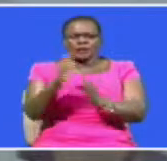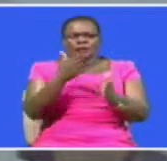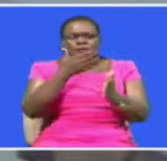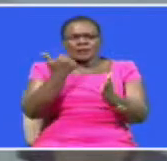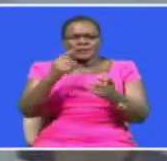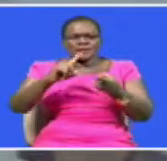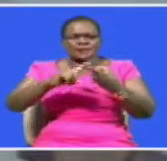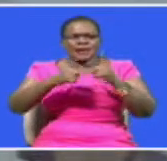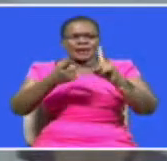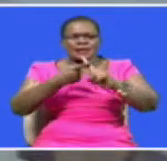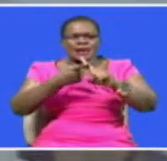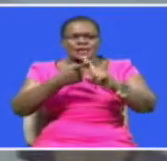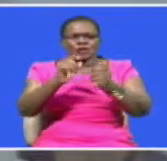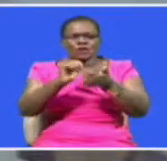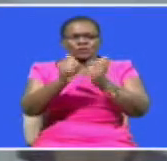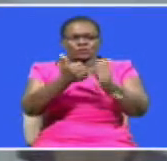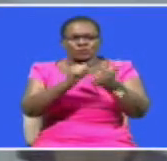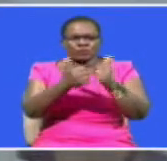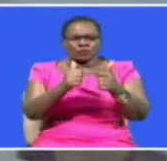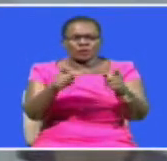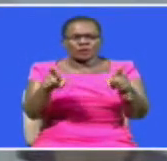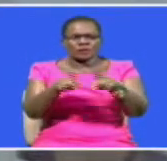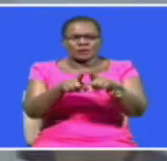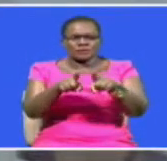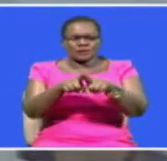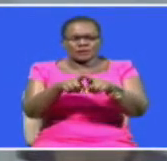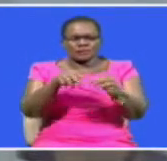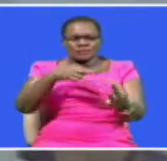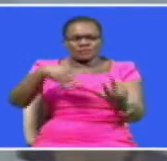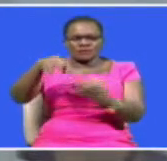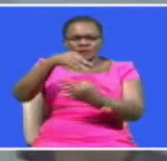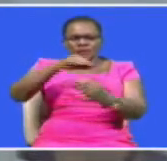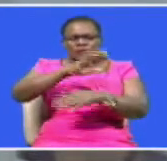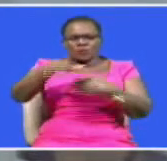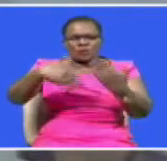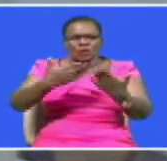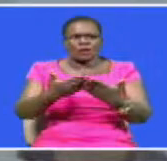kuboresha viwango vya michezo na mashirikisho kwa ujumla.